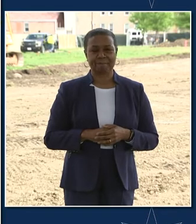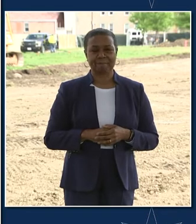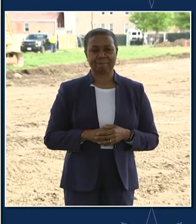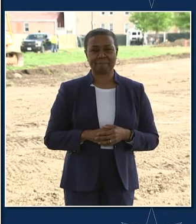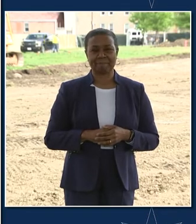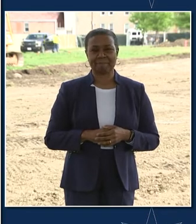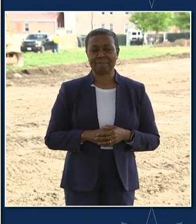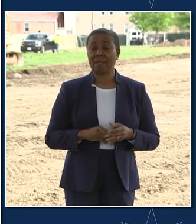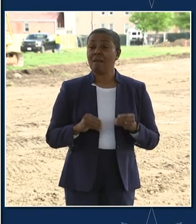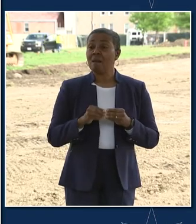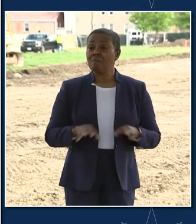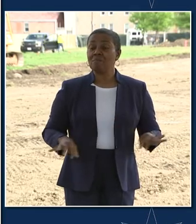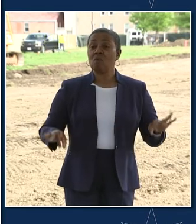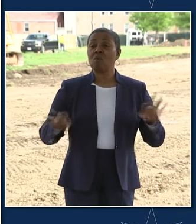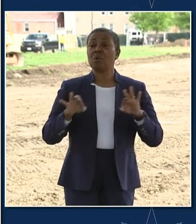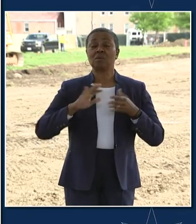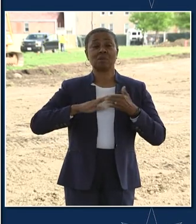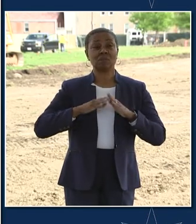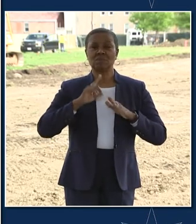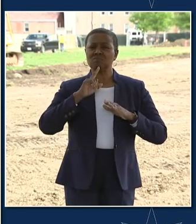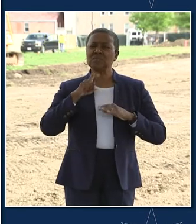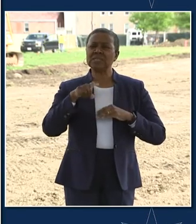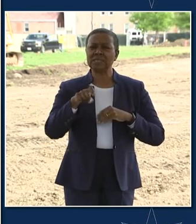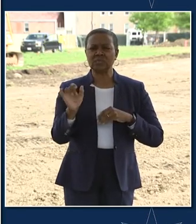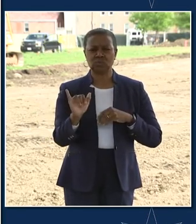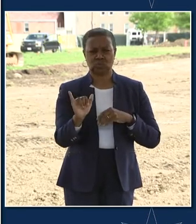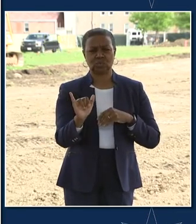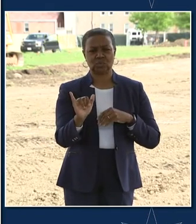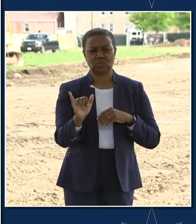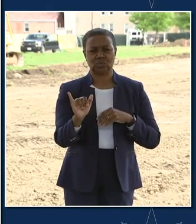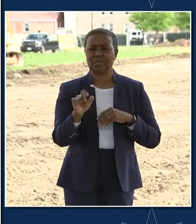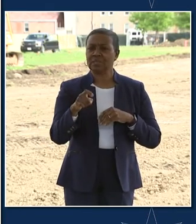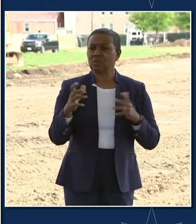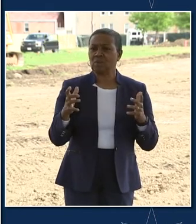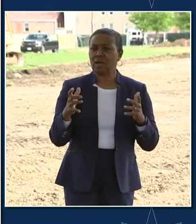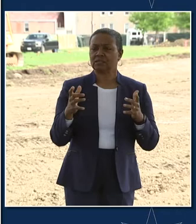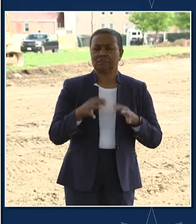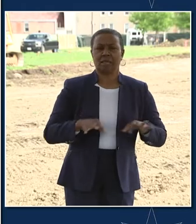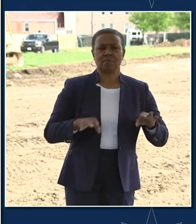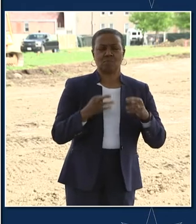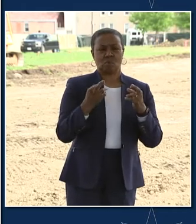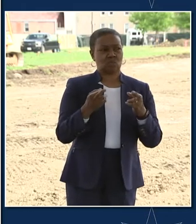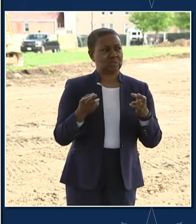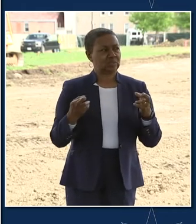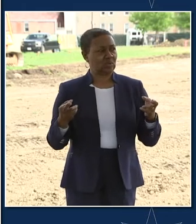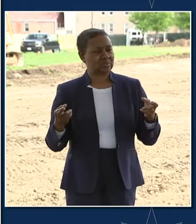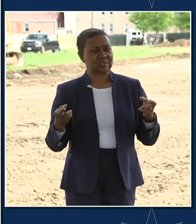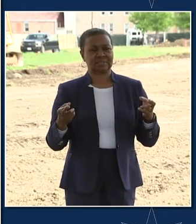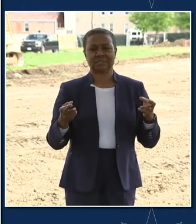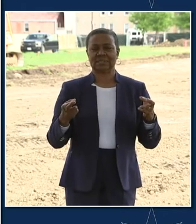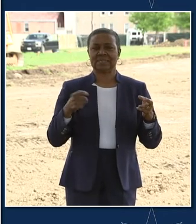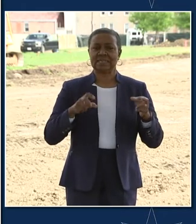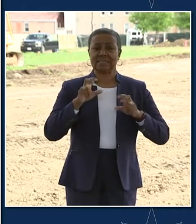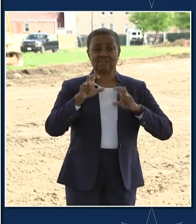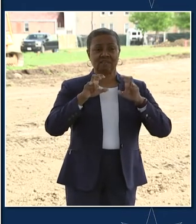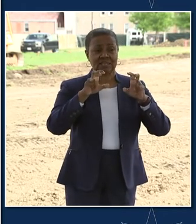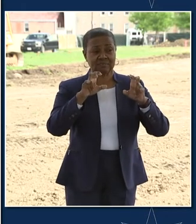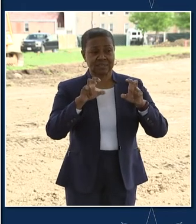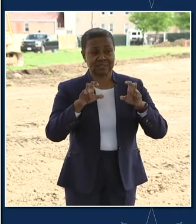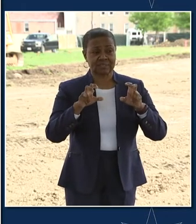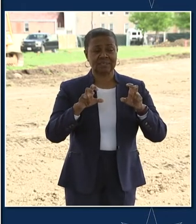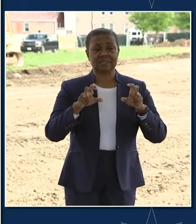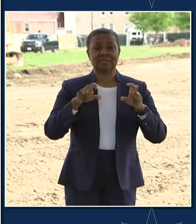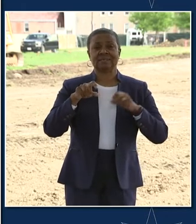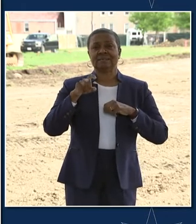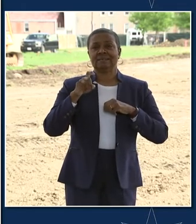But more importantly, that our community was in need of vital resources, in need of investments,